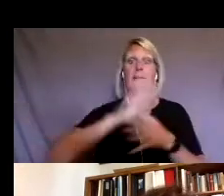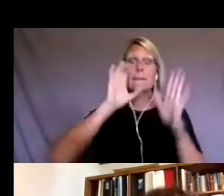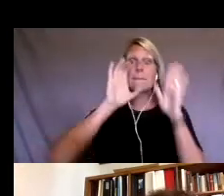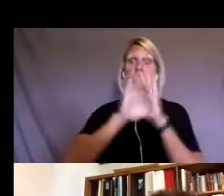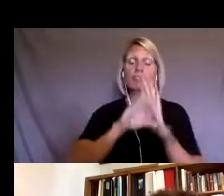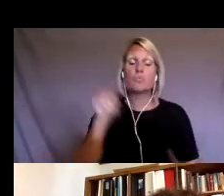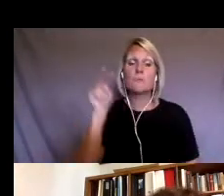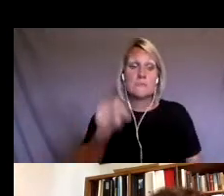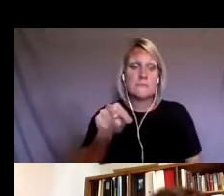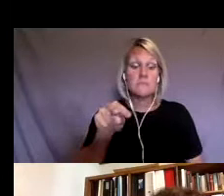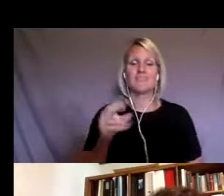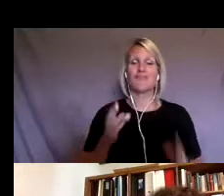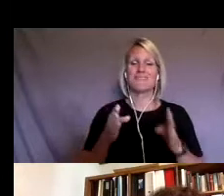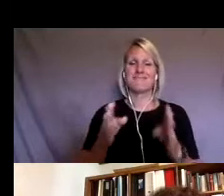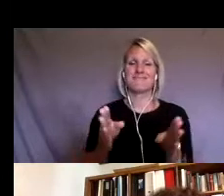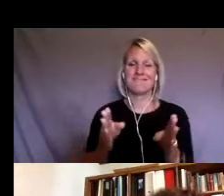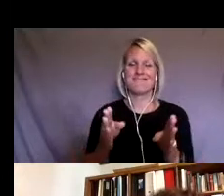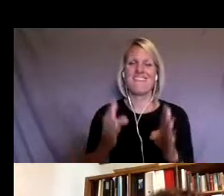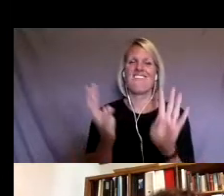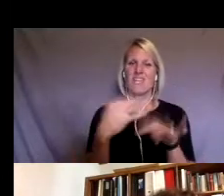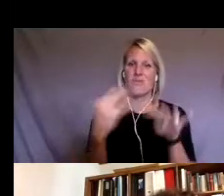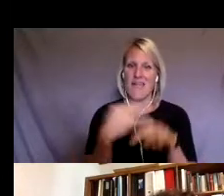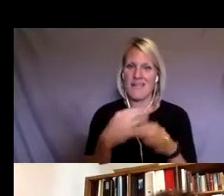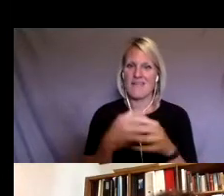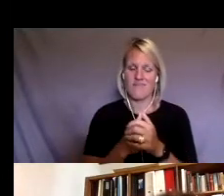the streets, of the freeways.